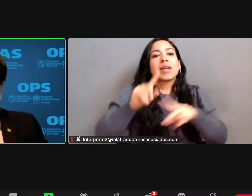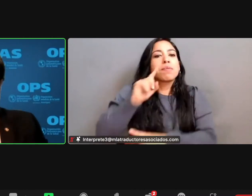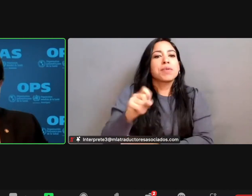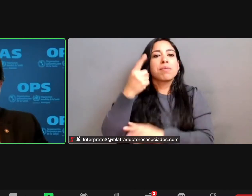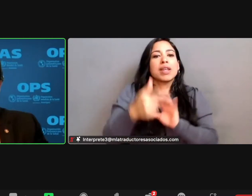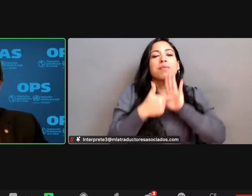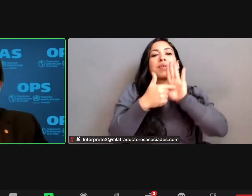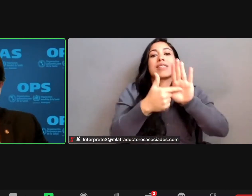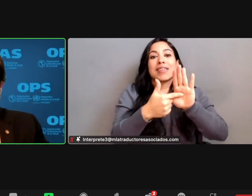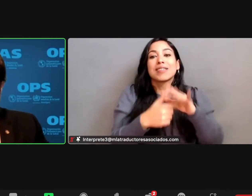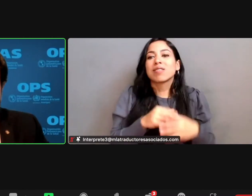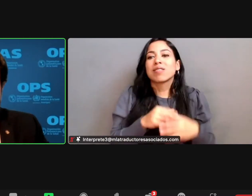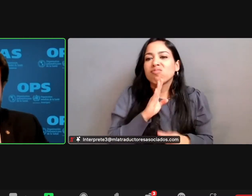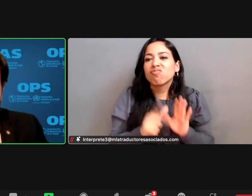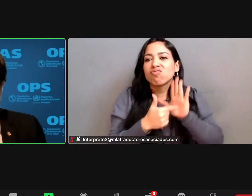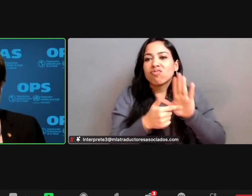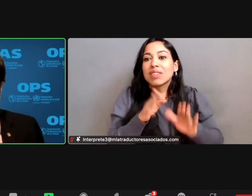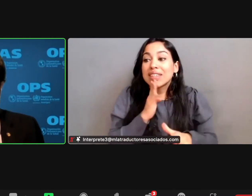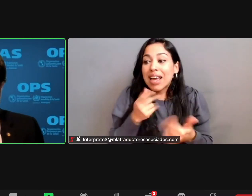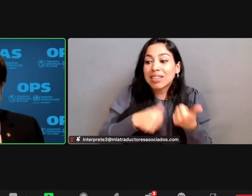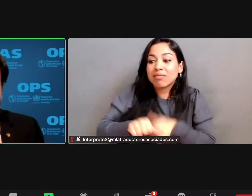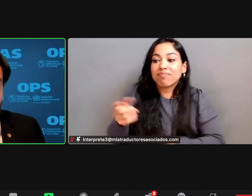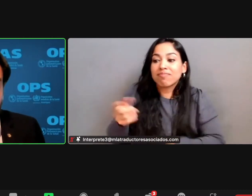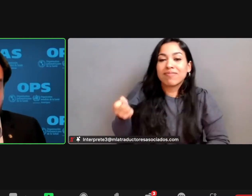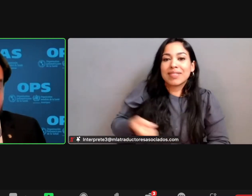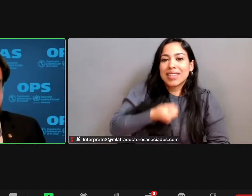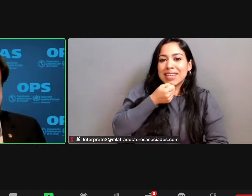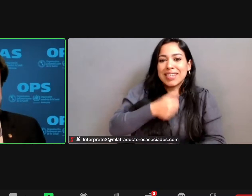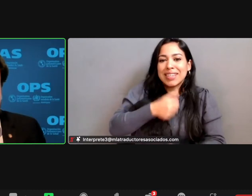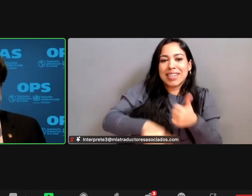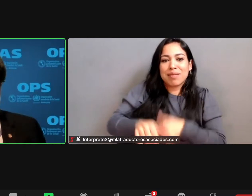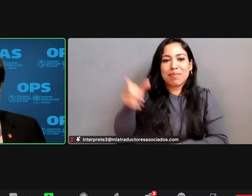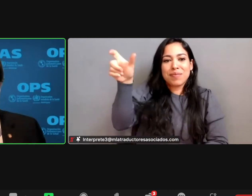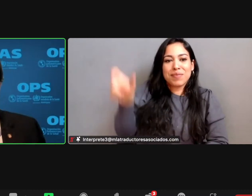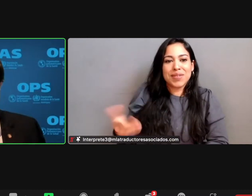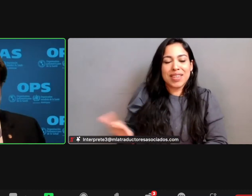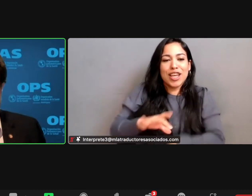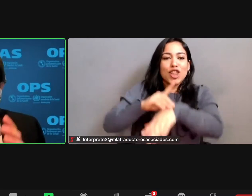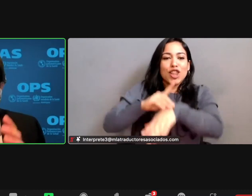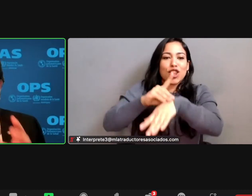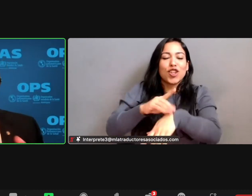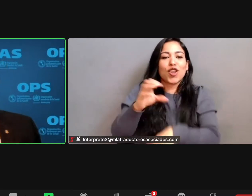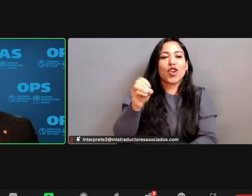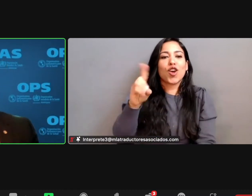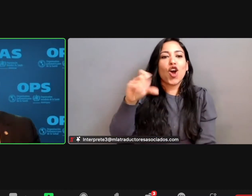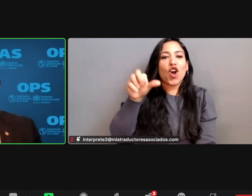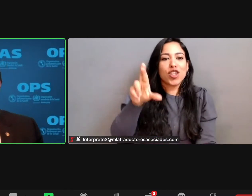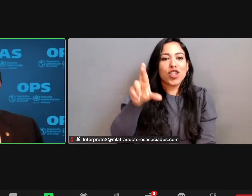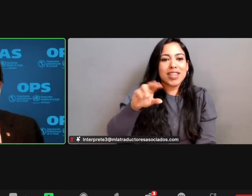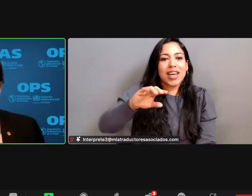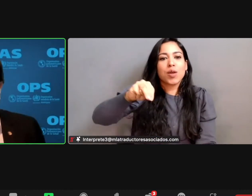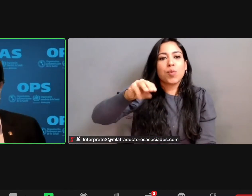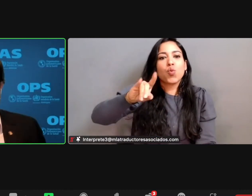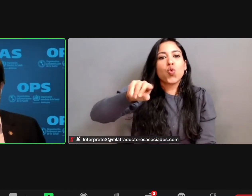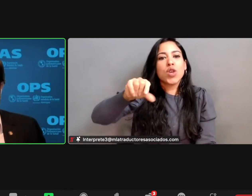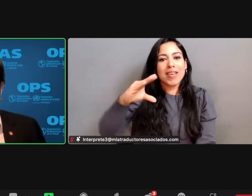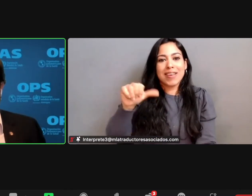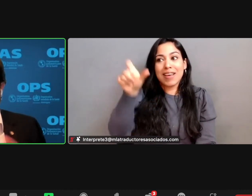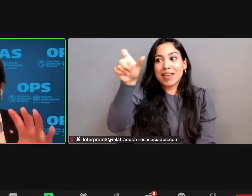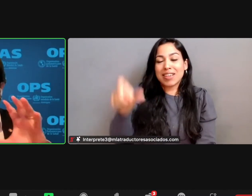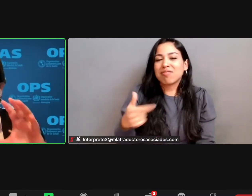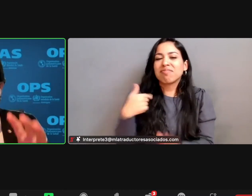first presentation. I yield the floor to Dr. Oscar Mujica, who is going to talk to